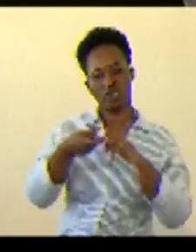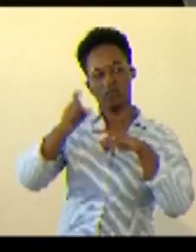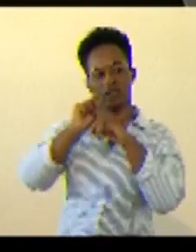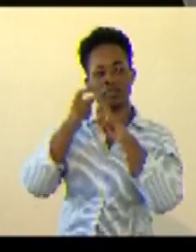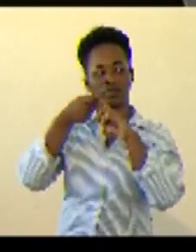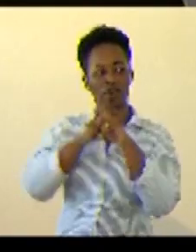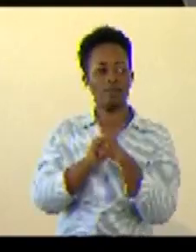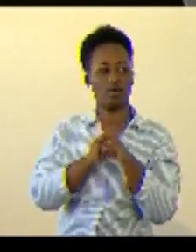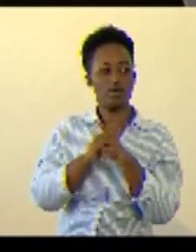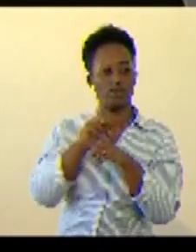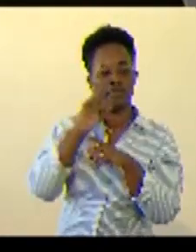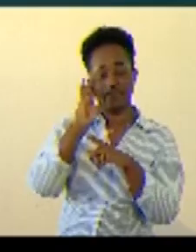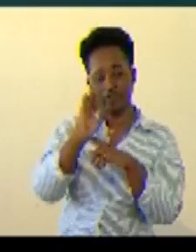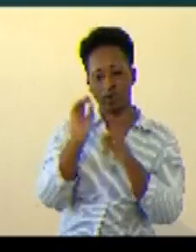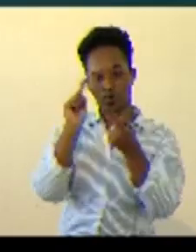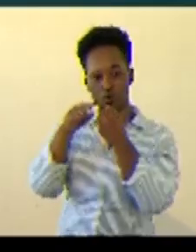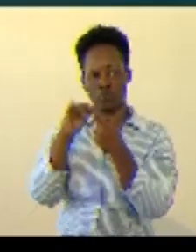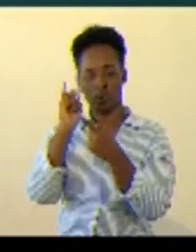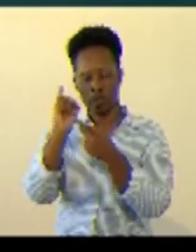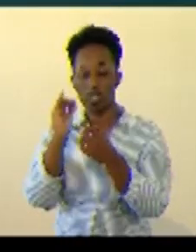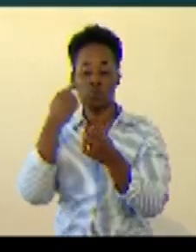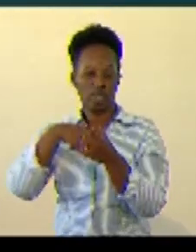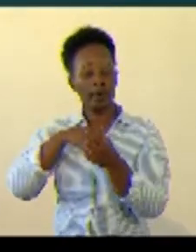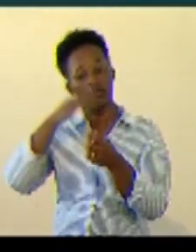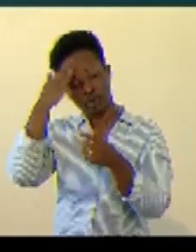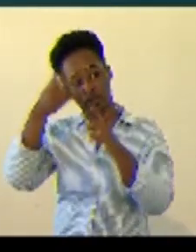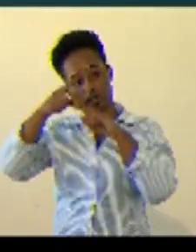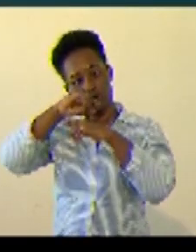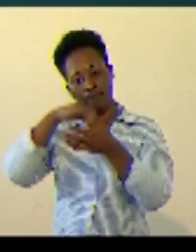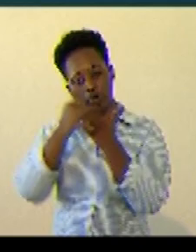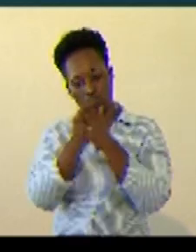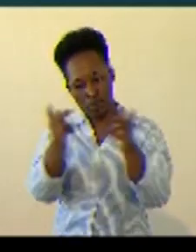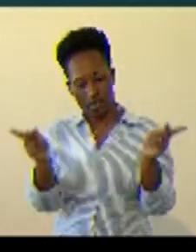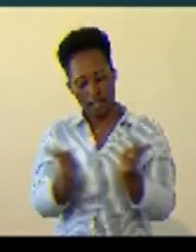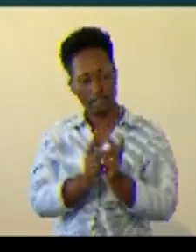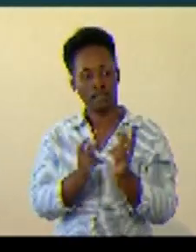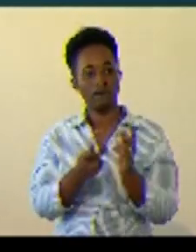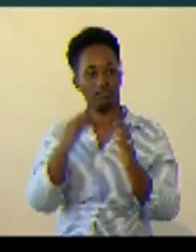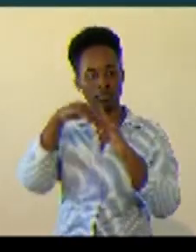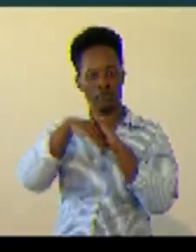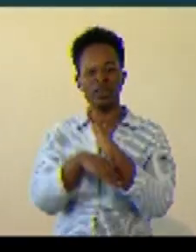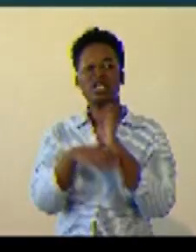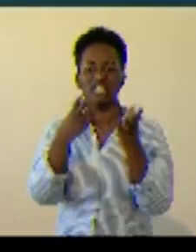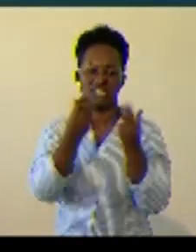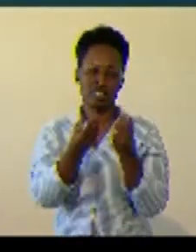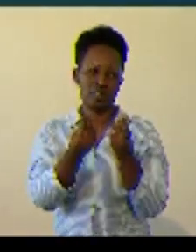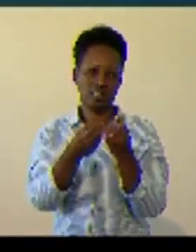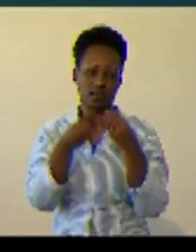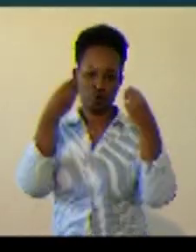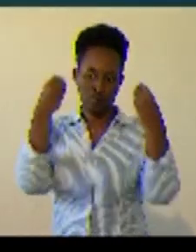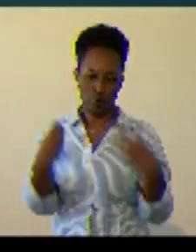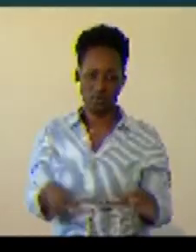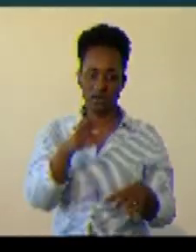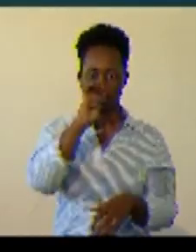iodine. We know that it decreases down the group because the size is increasing, so it is easier to lose the